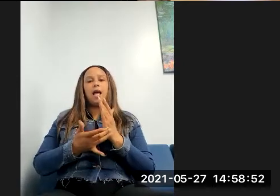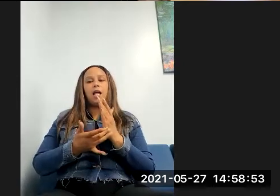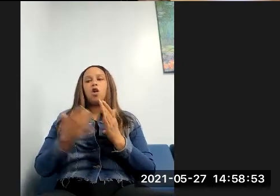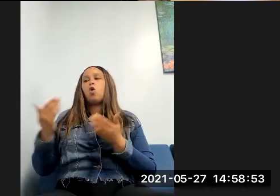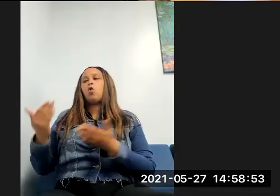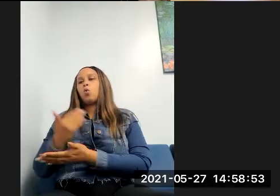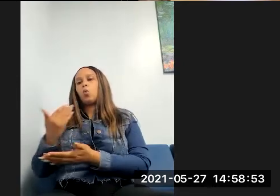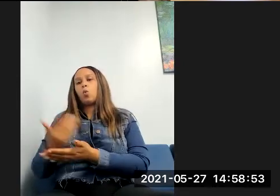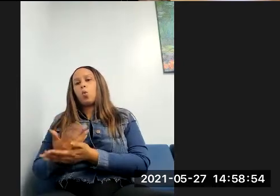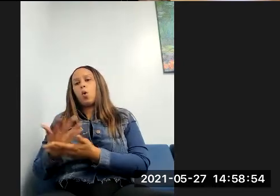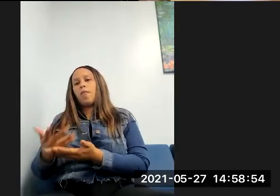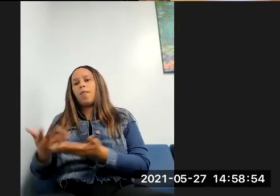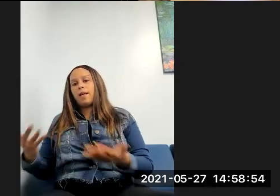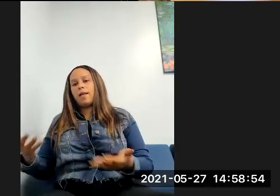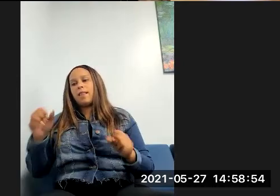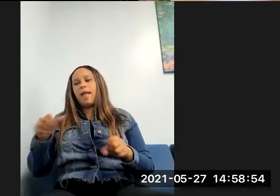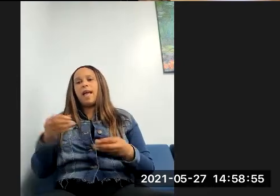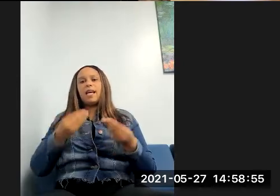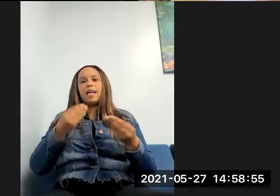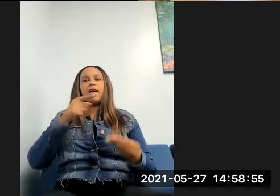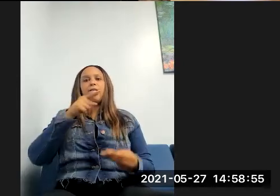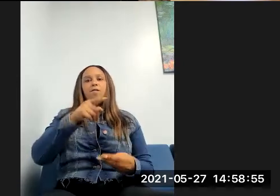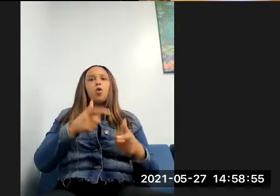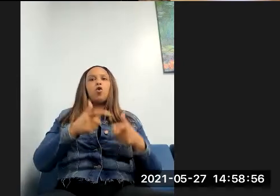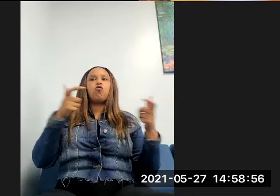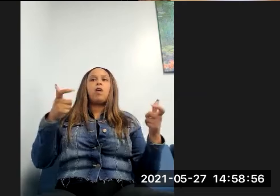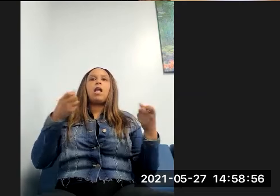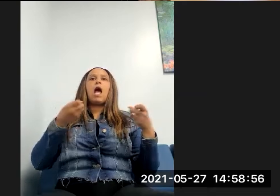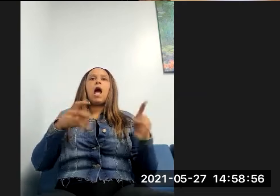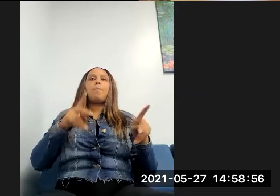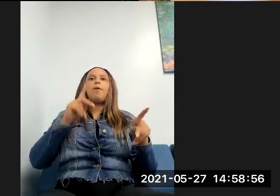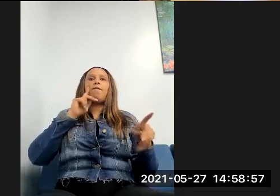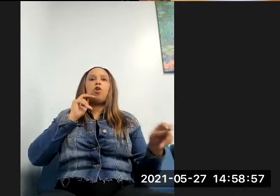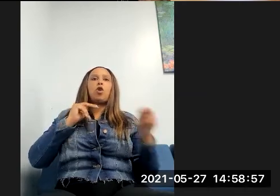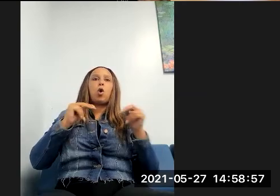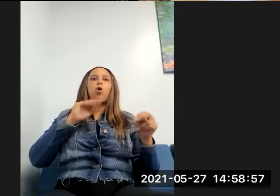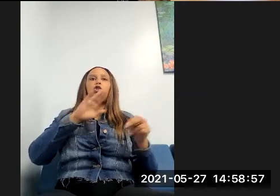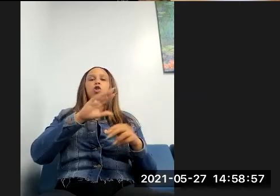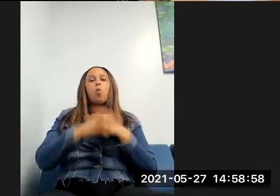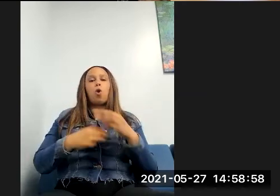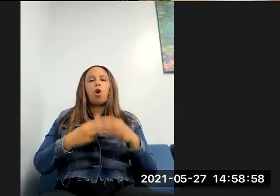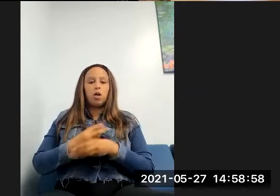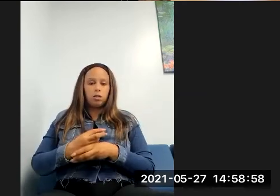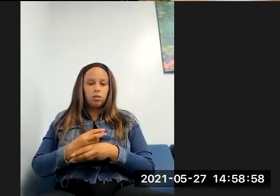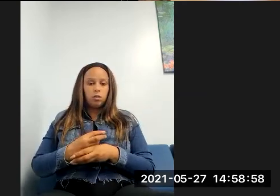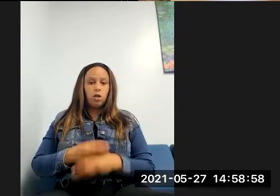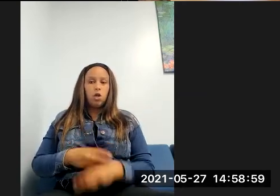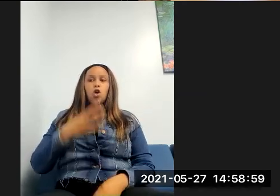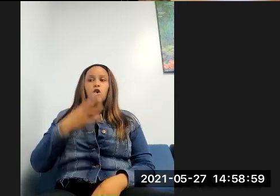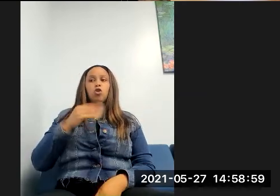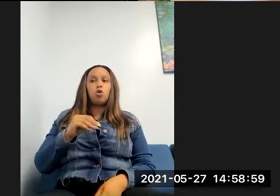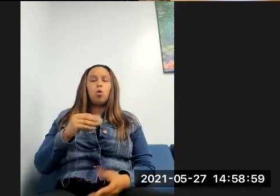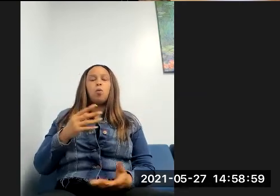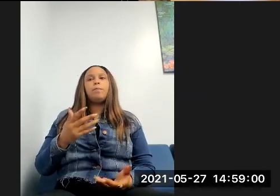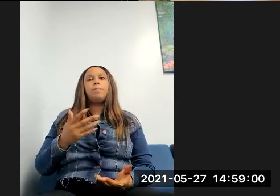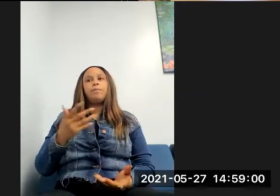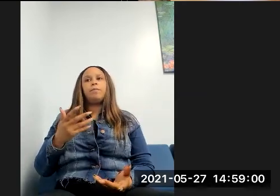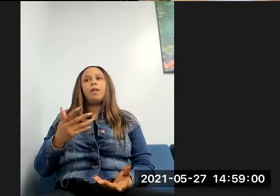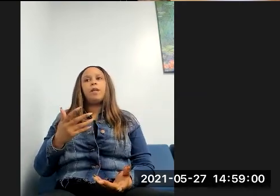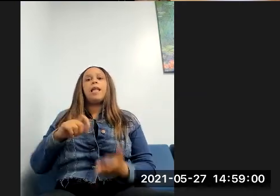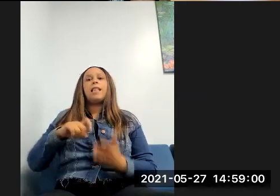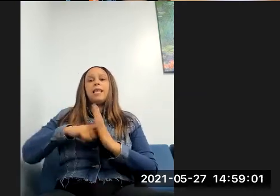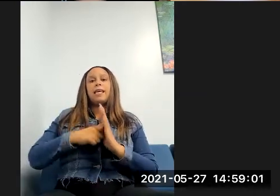devices that give you greater option for negotiating your world. So it's the key